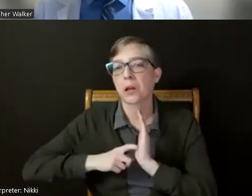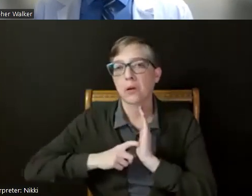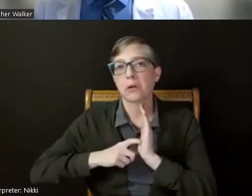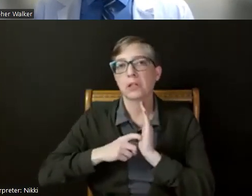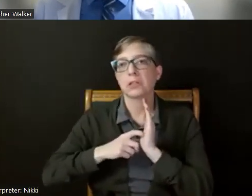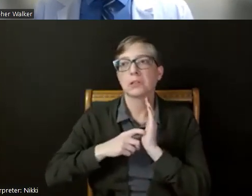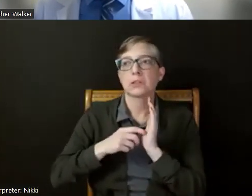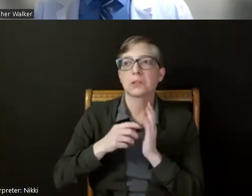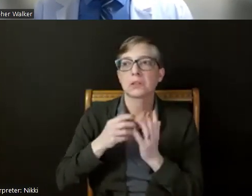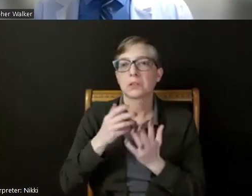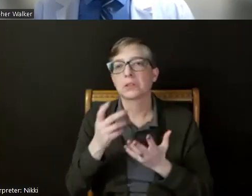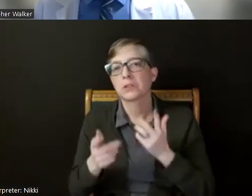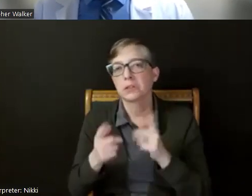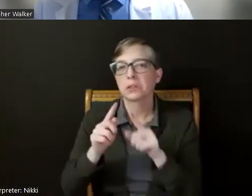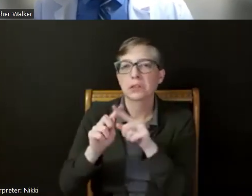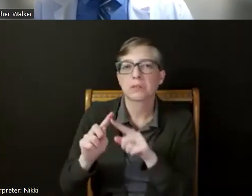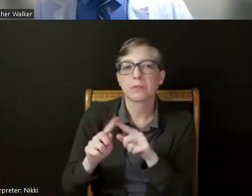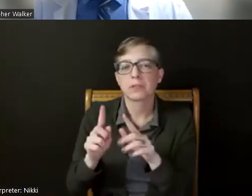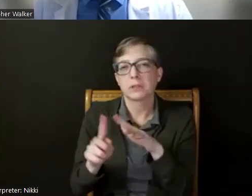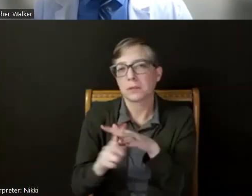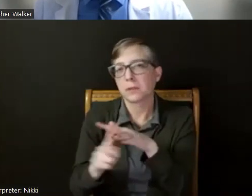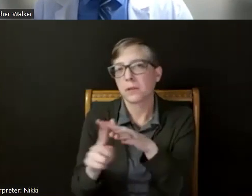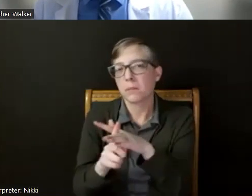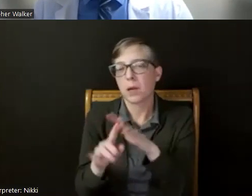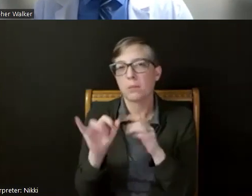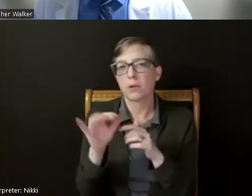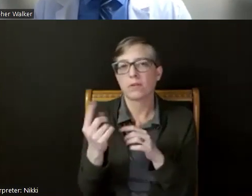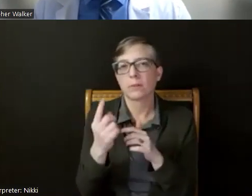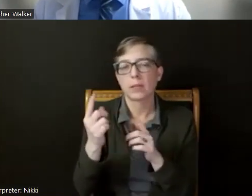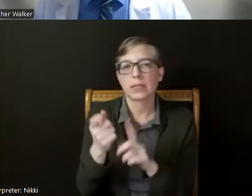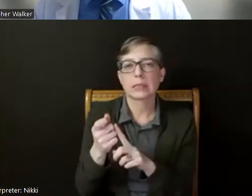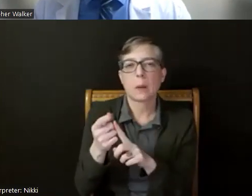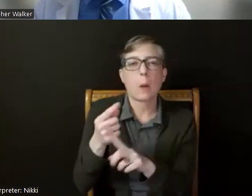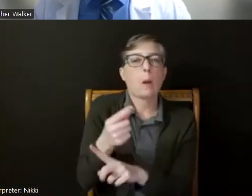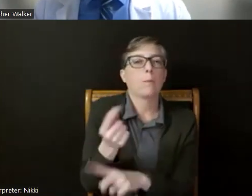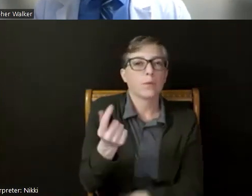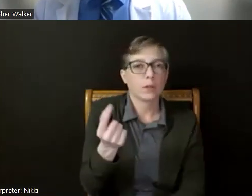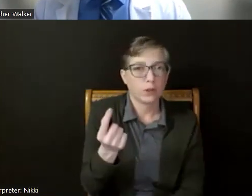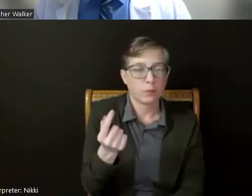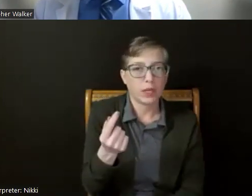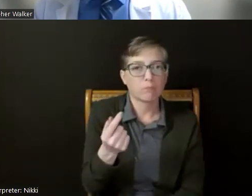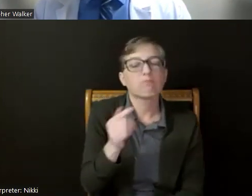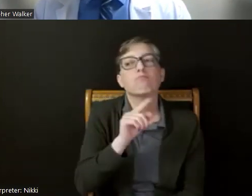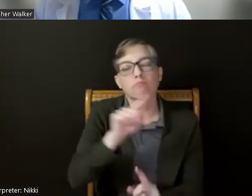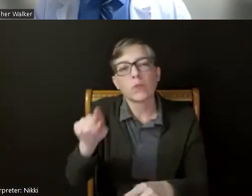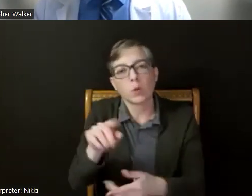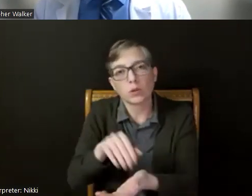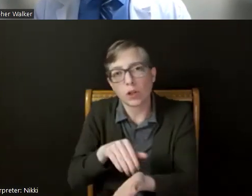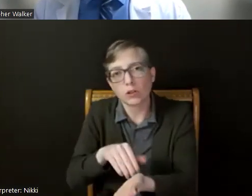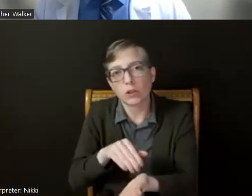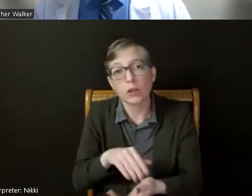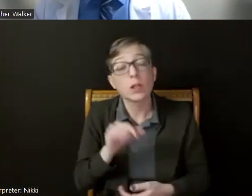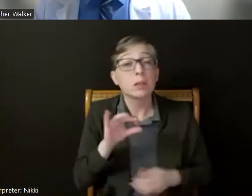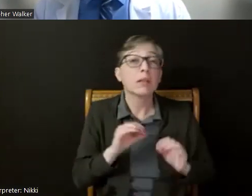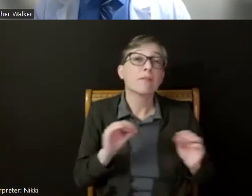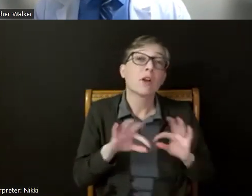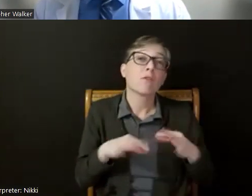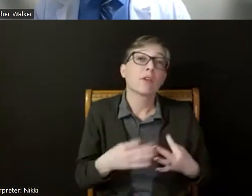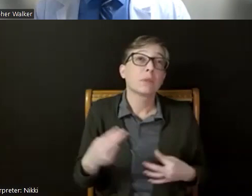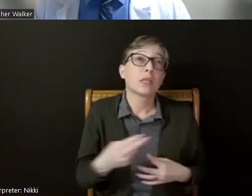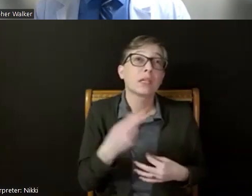if there's anything off. But in general, if there's no family history known, we do average risk